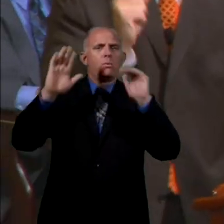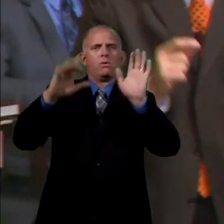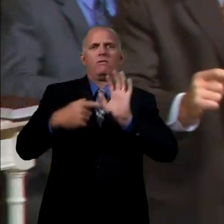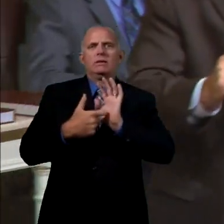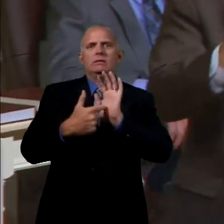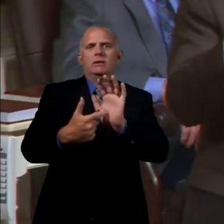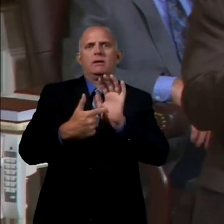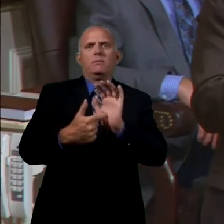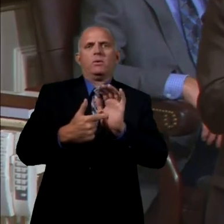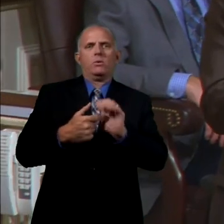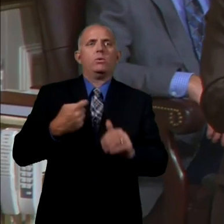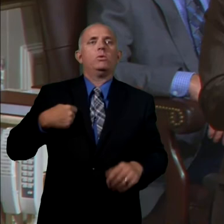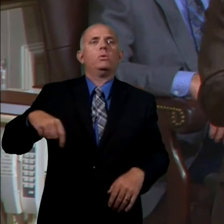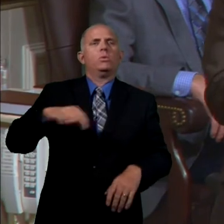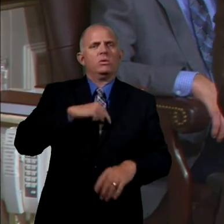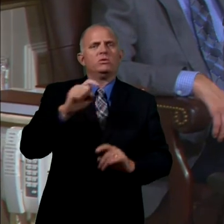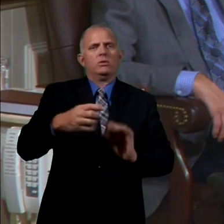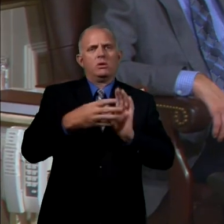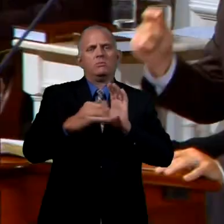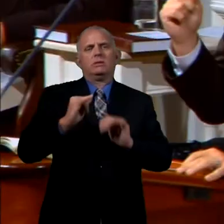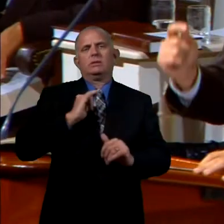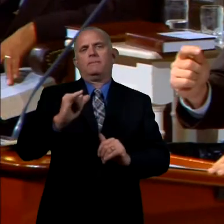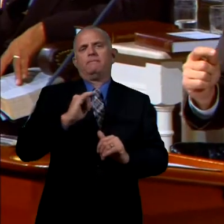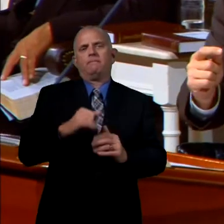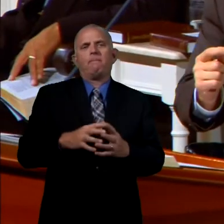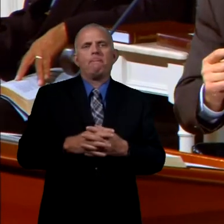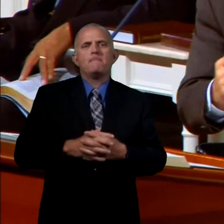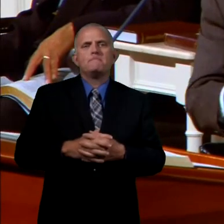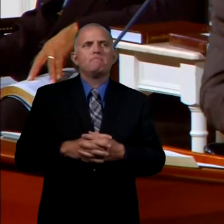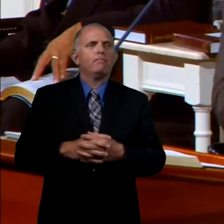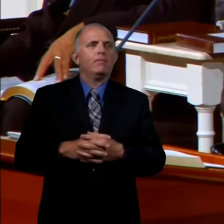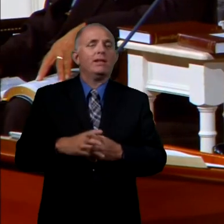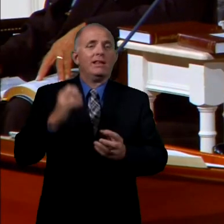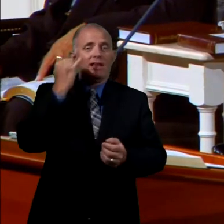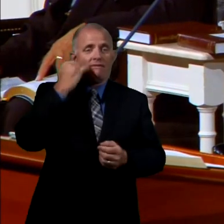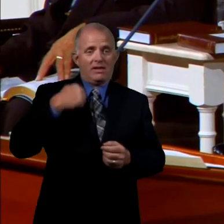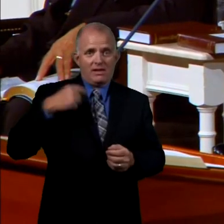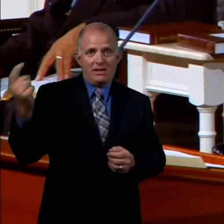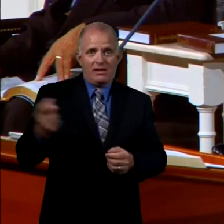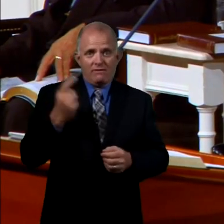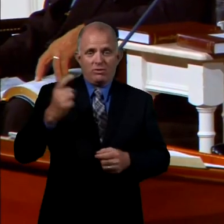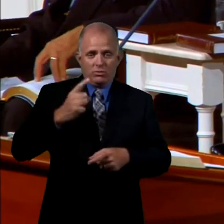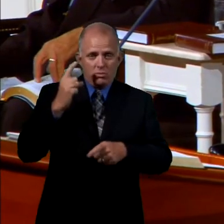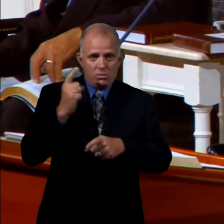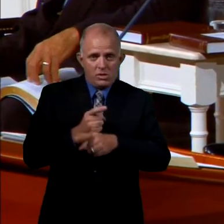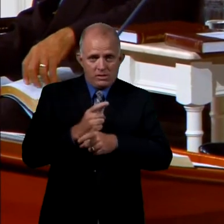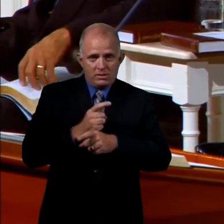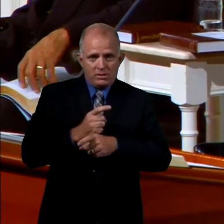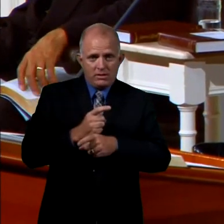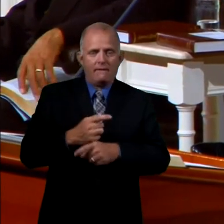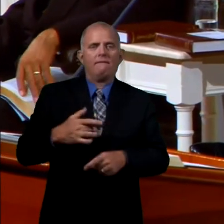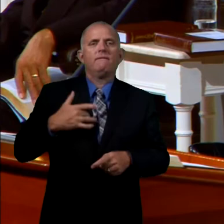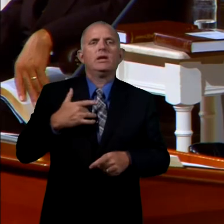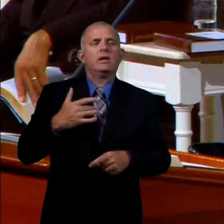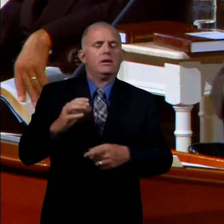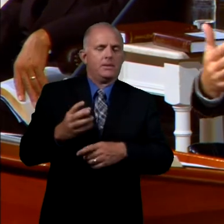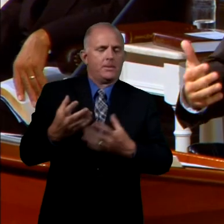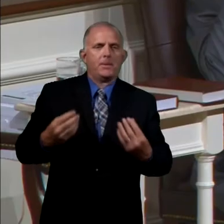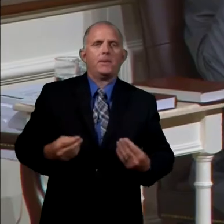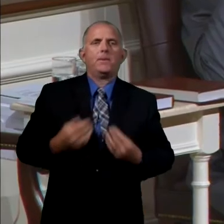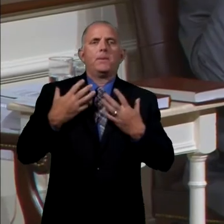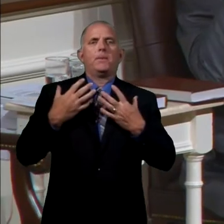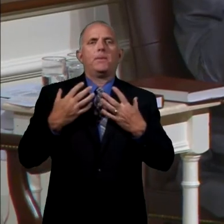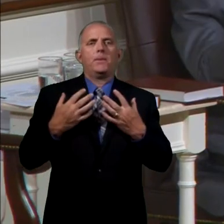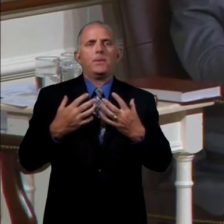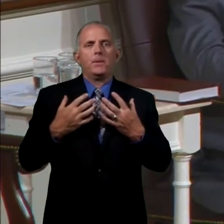are supposed to do. And when I ever handle it right, I really do feel re-energized. And I feel like I